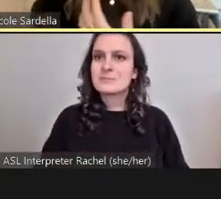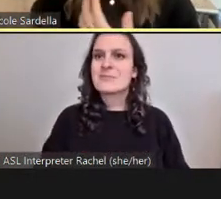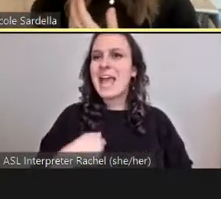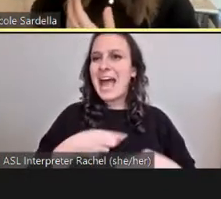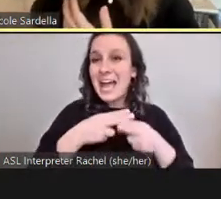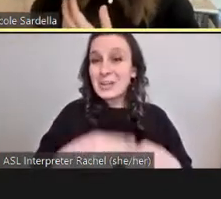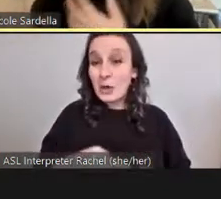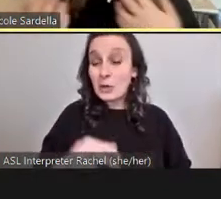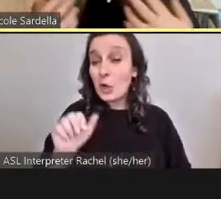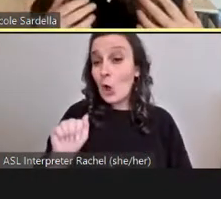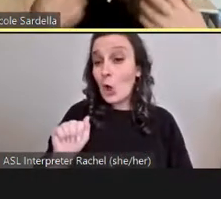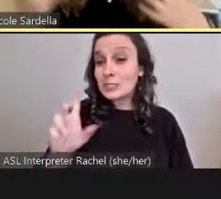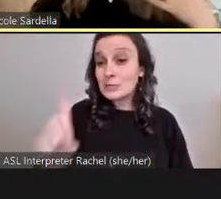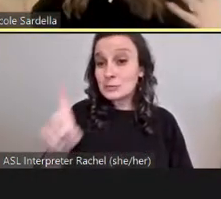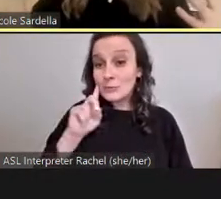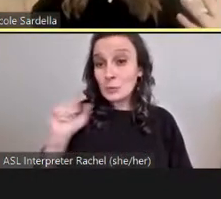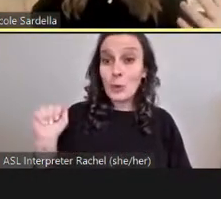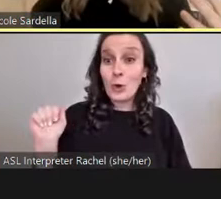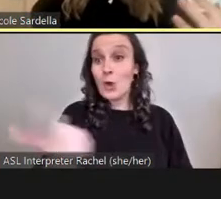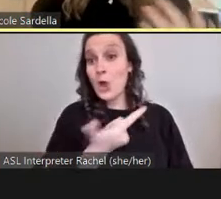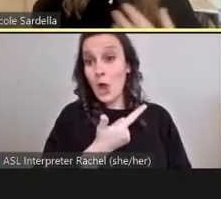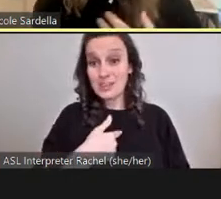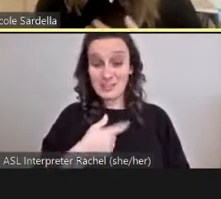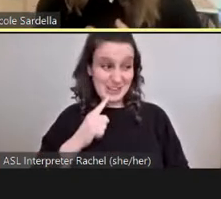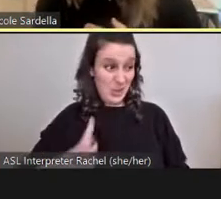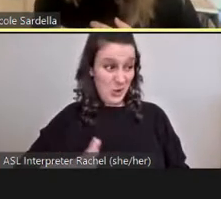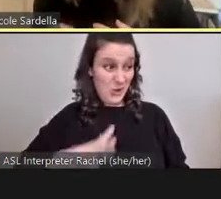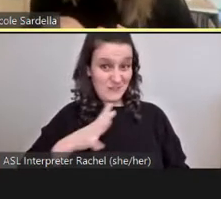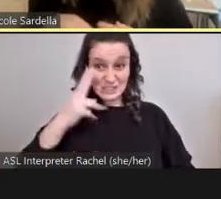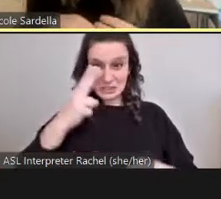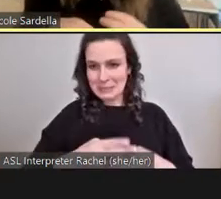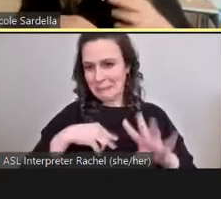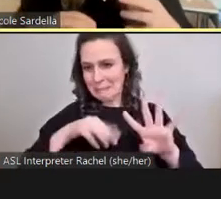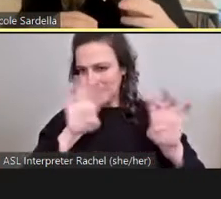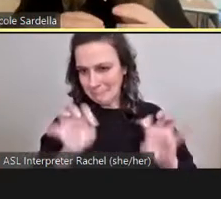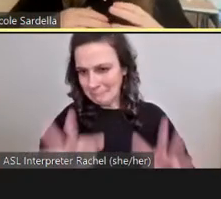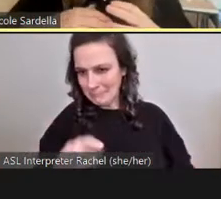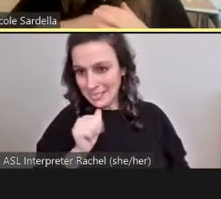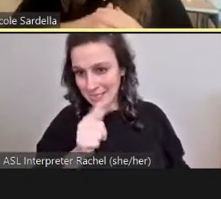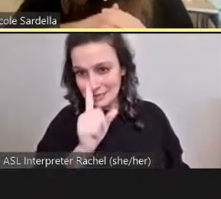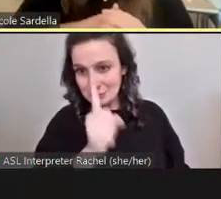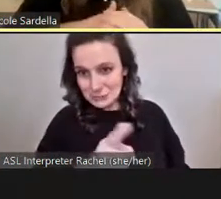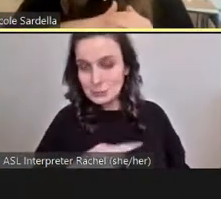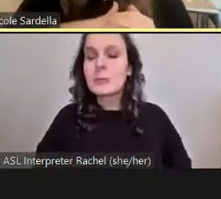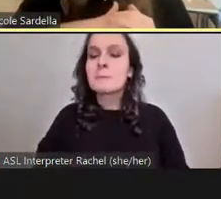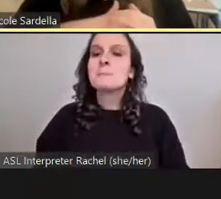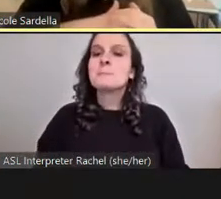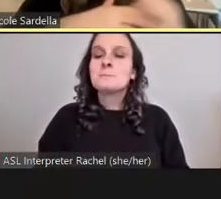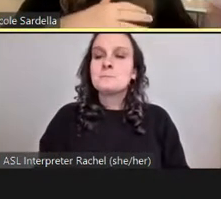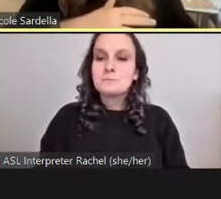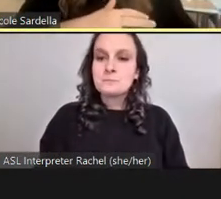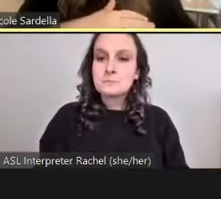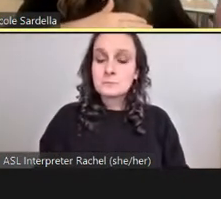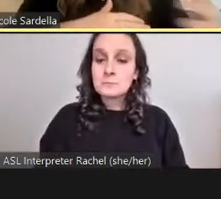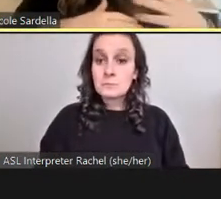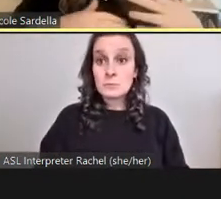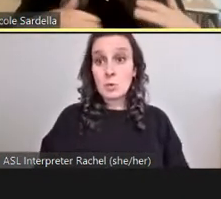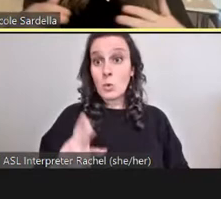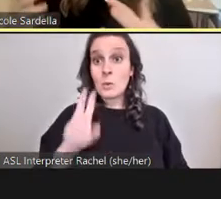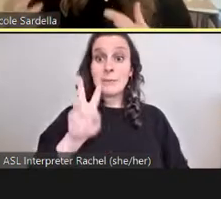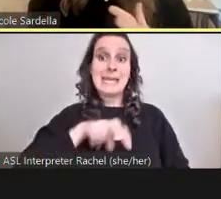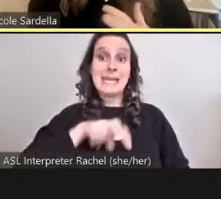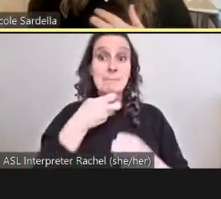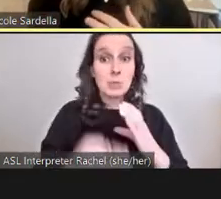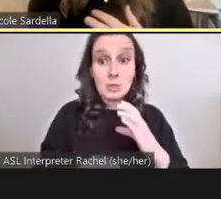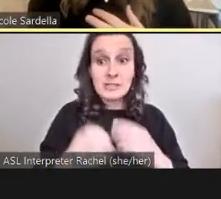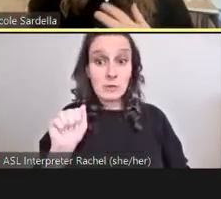audio description for all. I don't know if we officially came up with a name, but for or maybe immersive audio